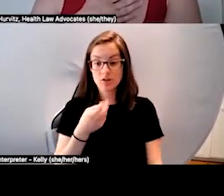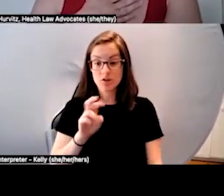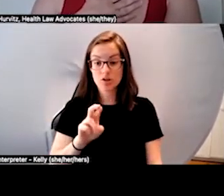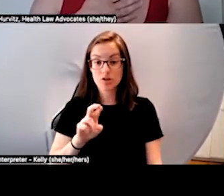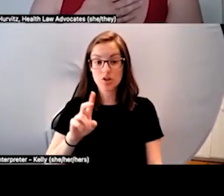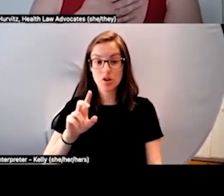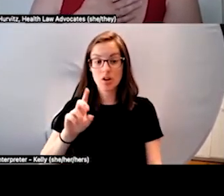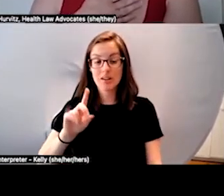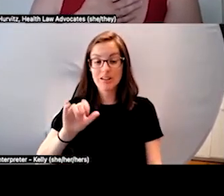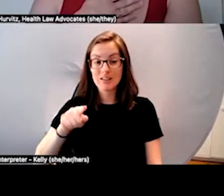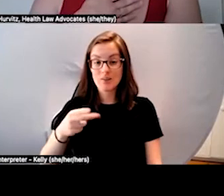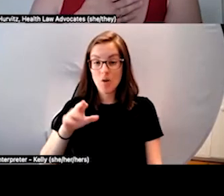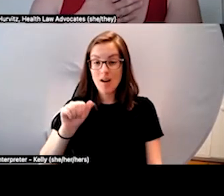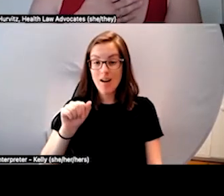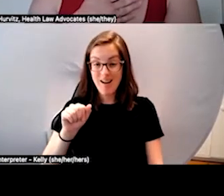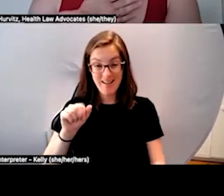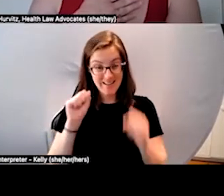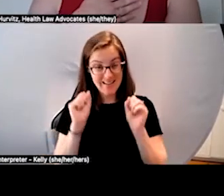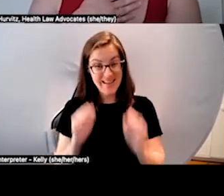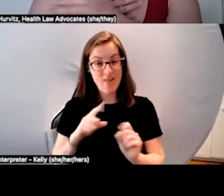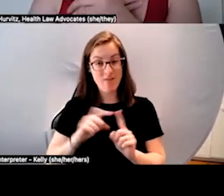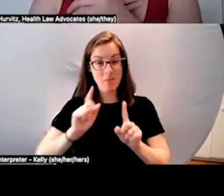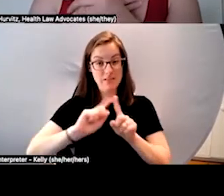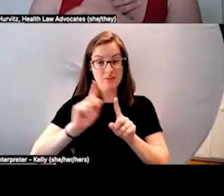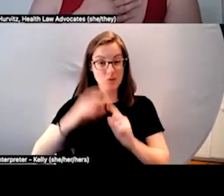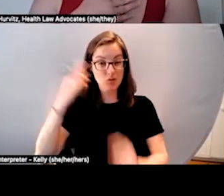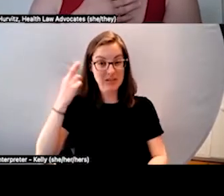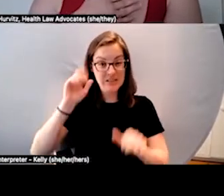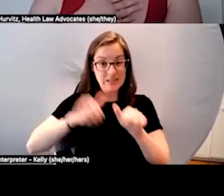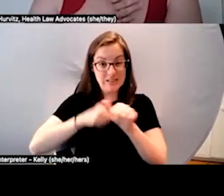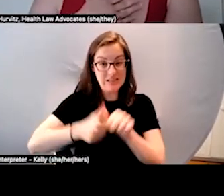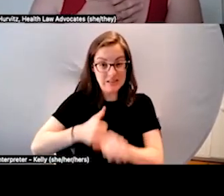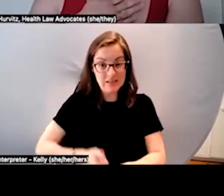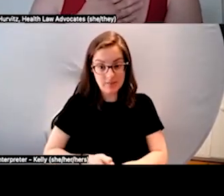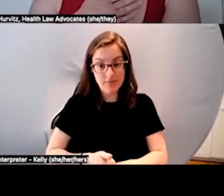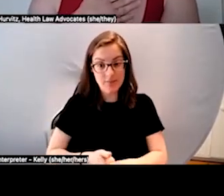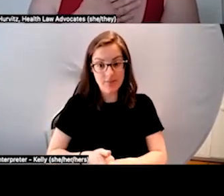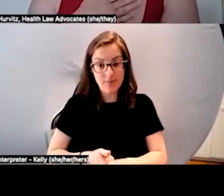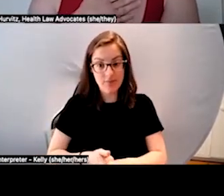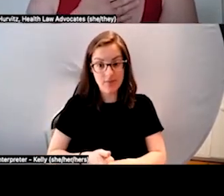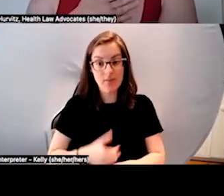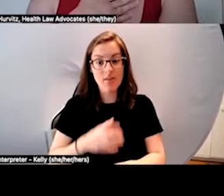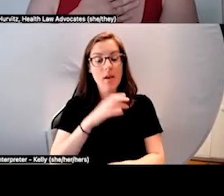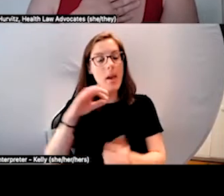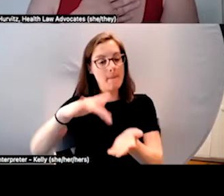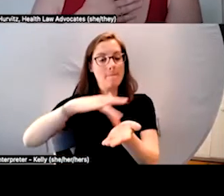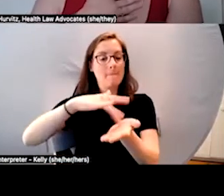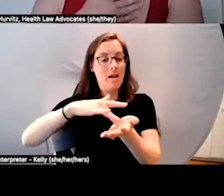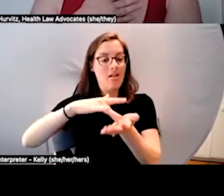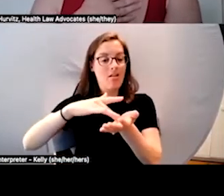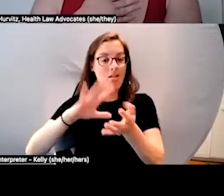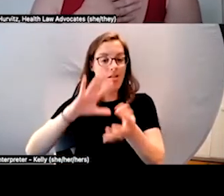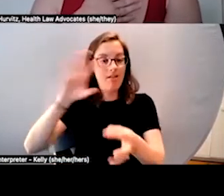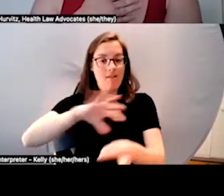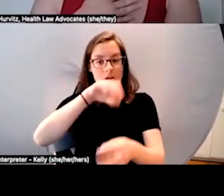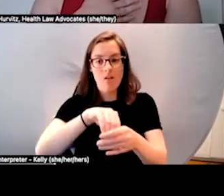roots and is being used, is being addressed through a medical intervention of some type. So